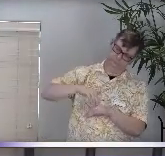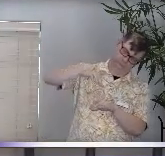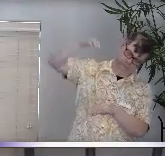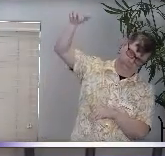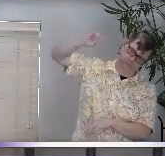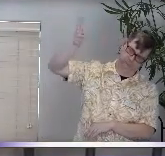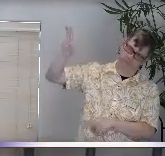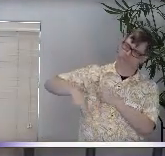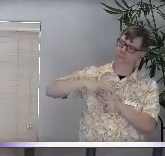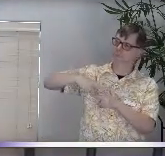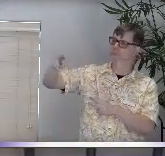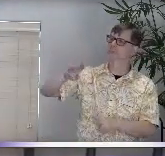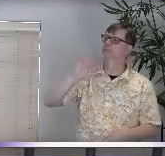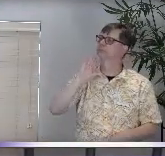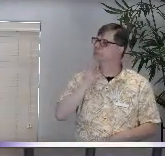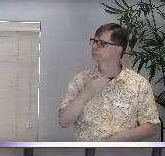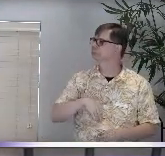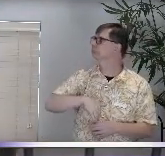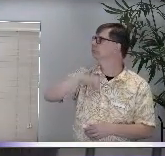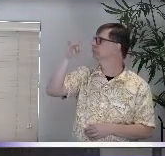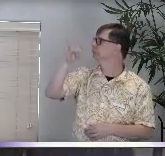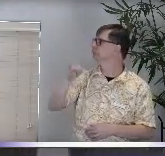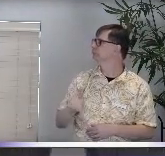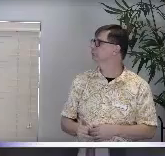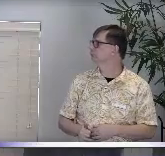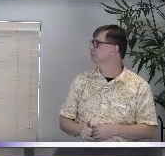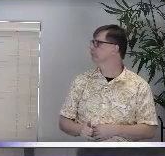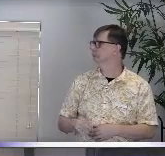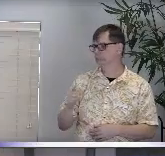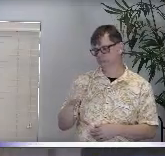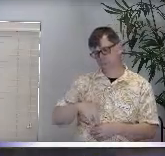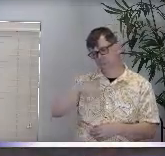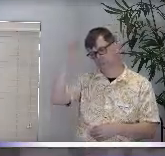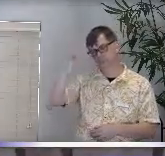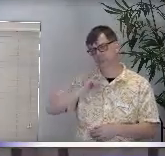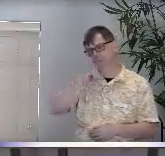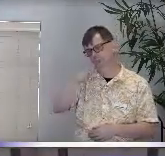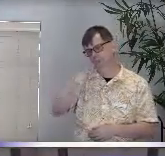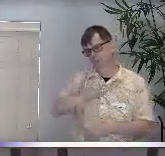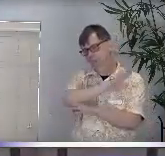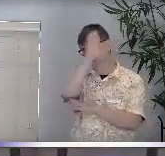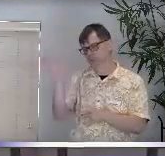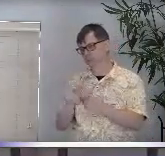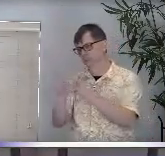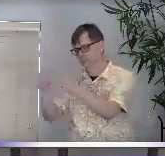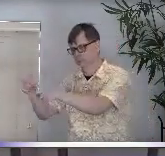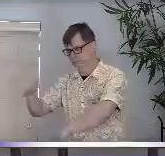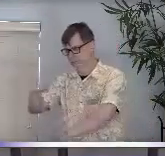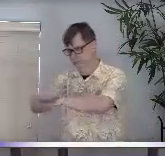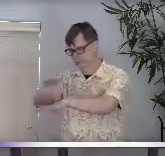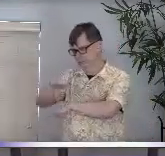people. But Spirit, one thing you know about me, Spirit is and always will be the